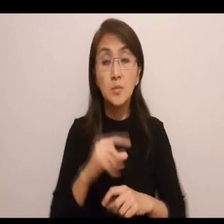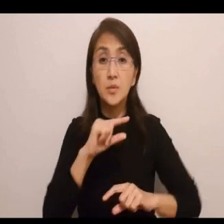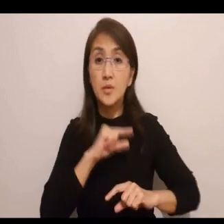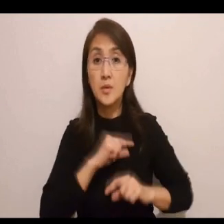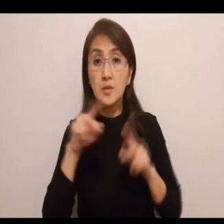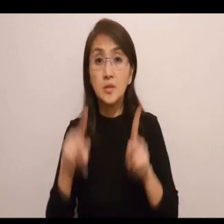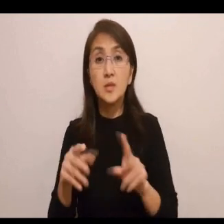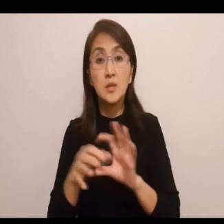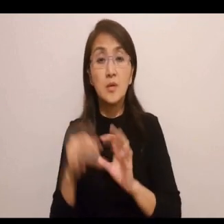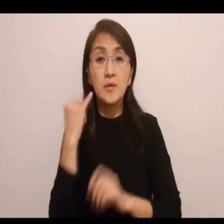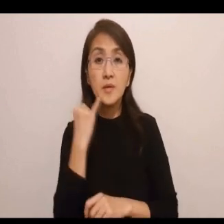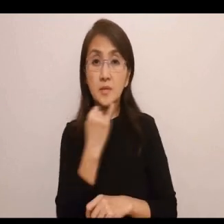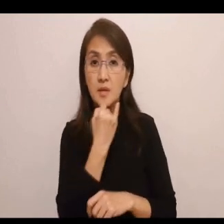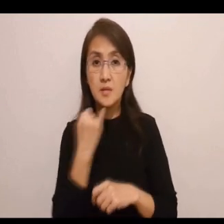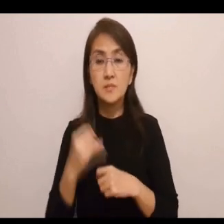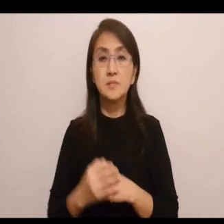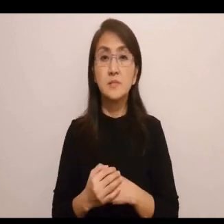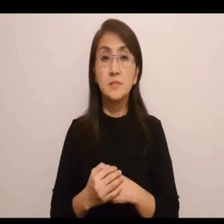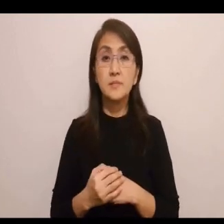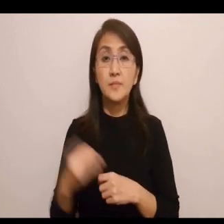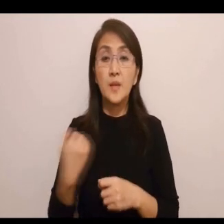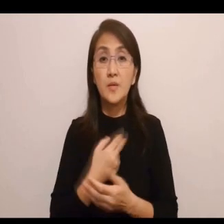nor sleeps, the guardian of Israel.